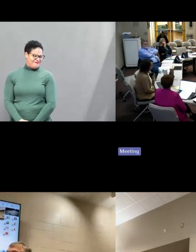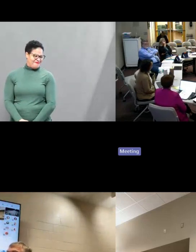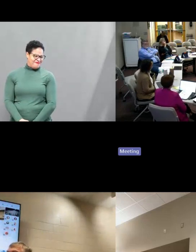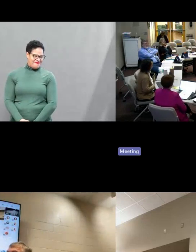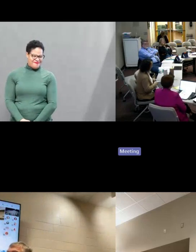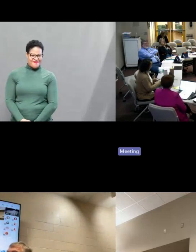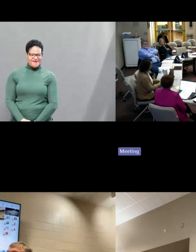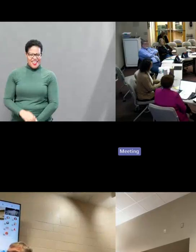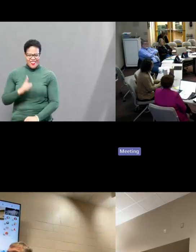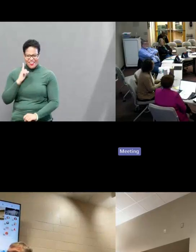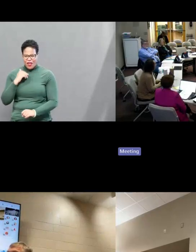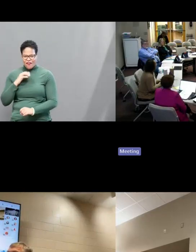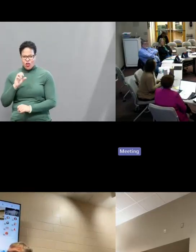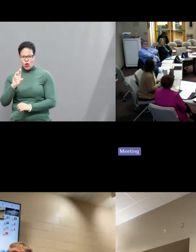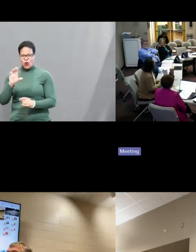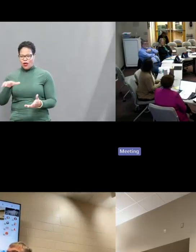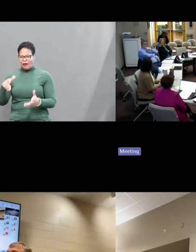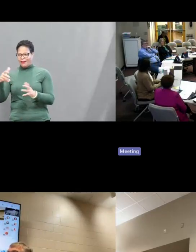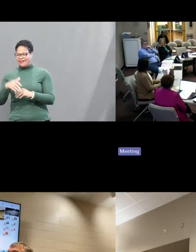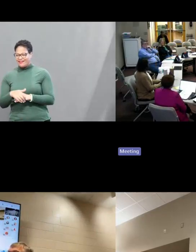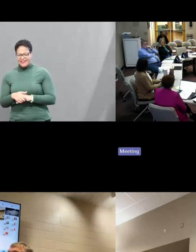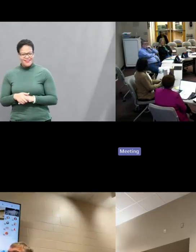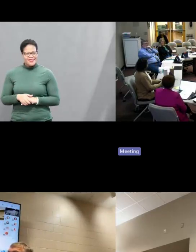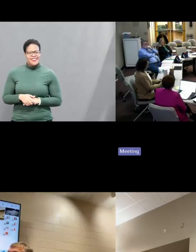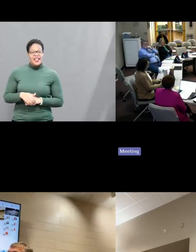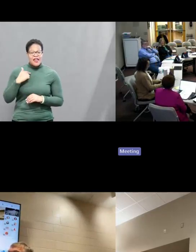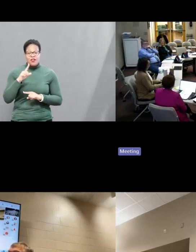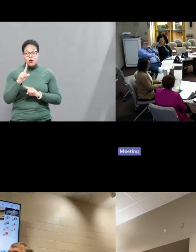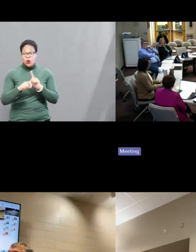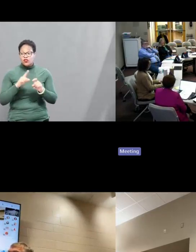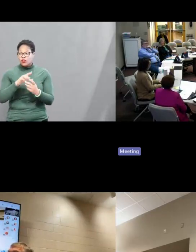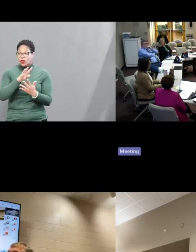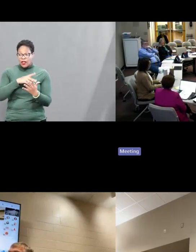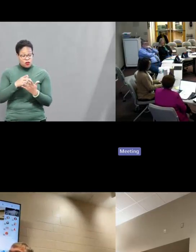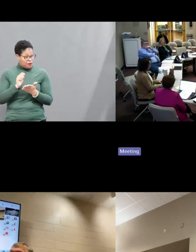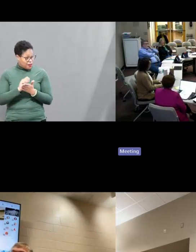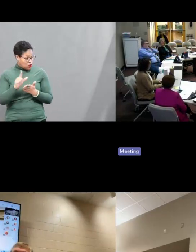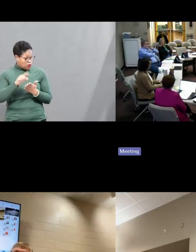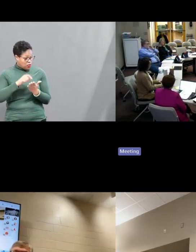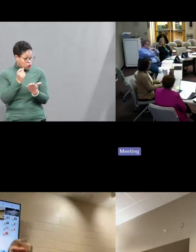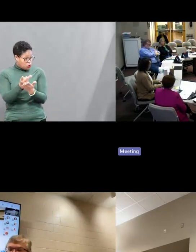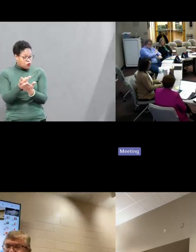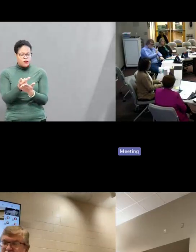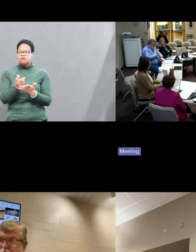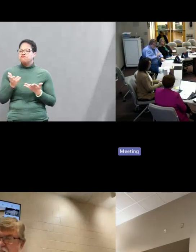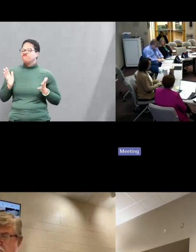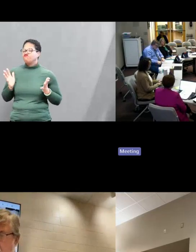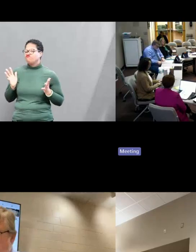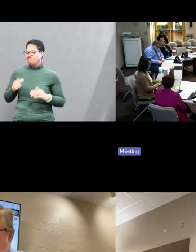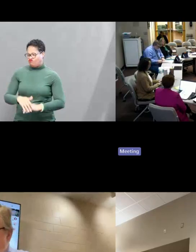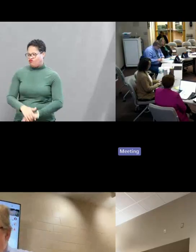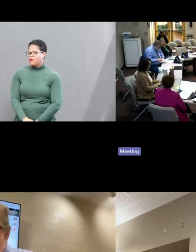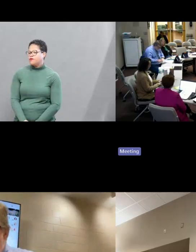coup. So do we have any questions on the calendar? So this is the only thing we get approved. Yes. All right.